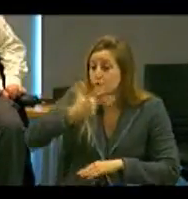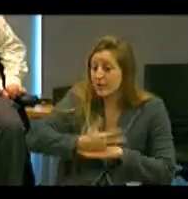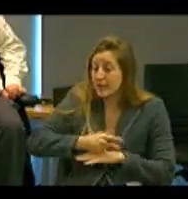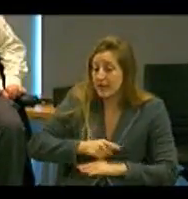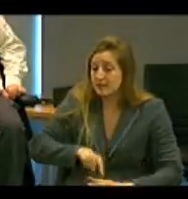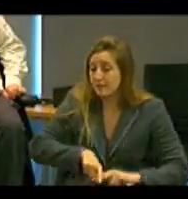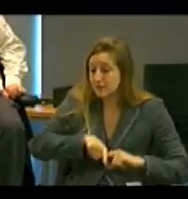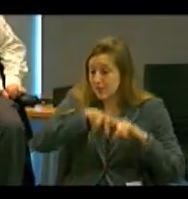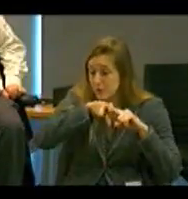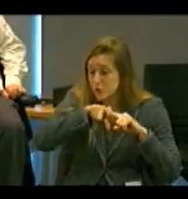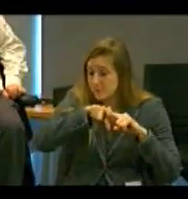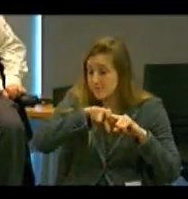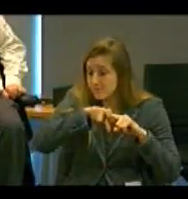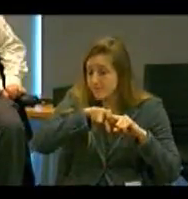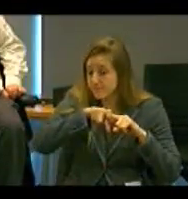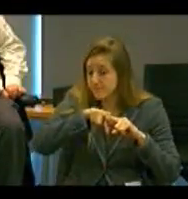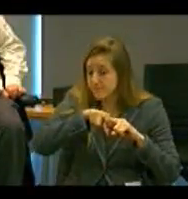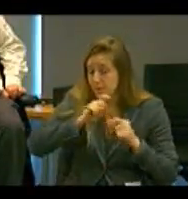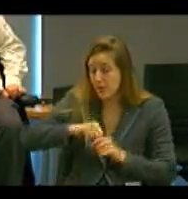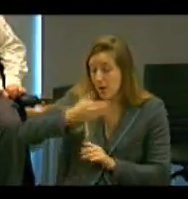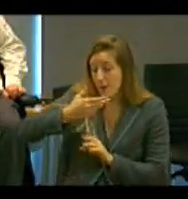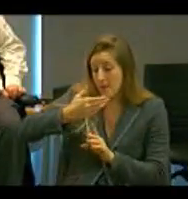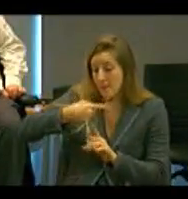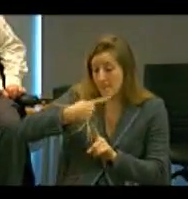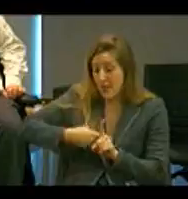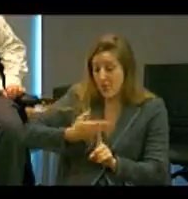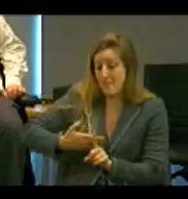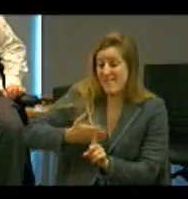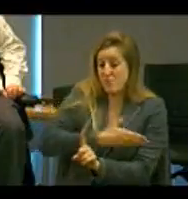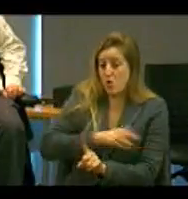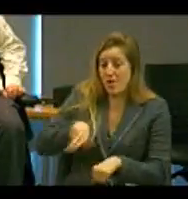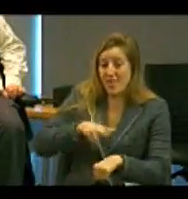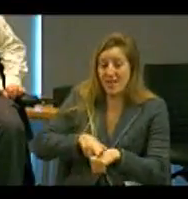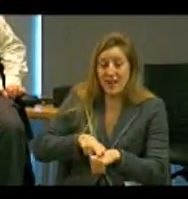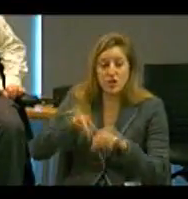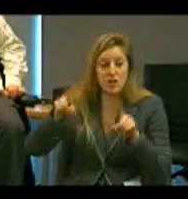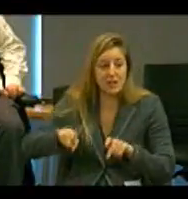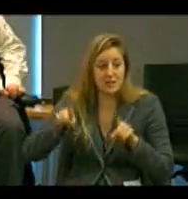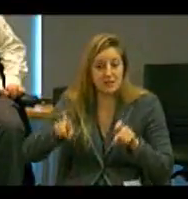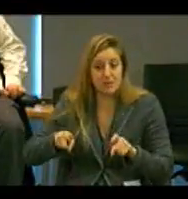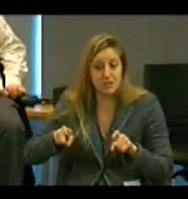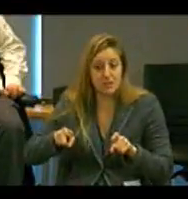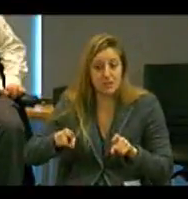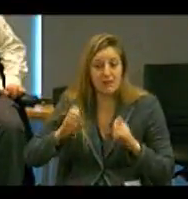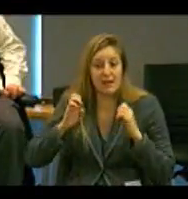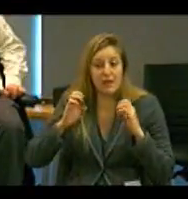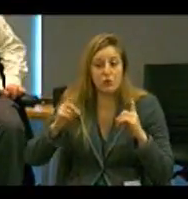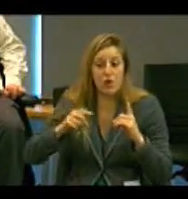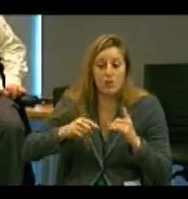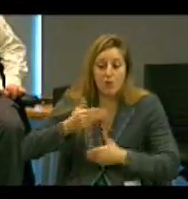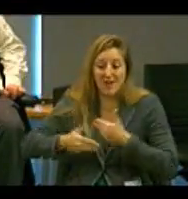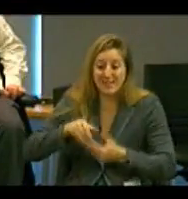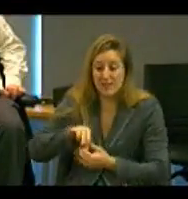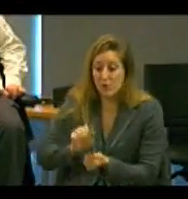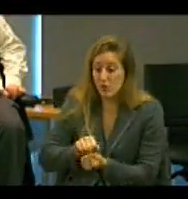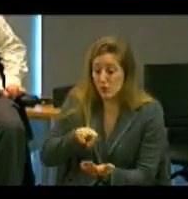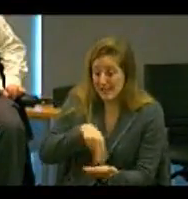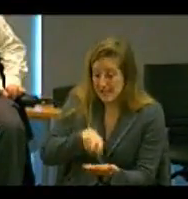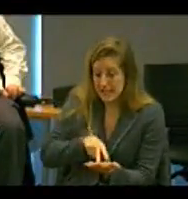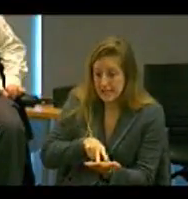suspension in the month before the National Assessment of Education Progress in Reading